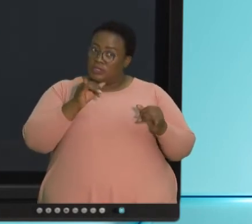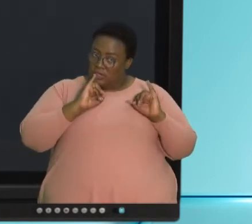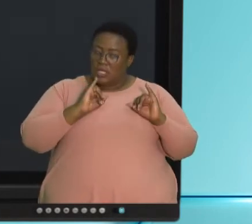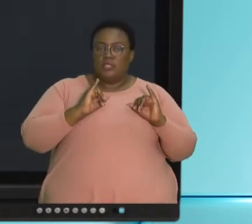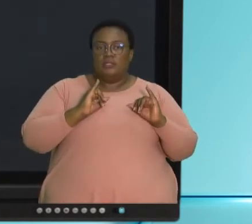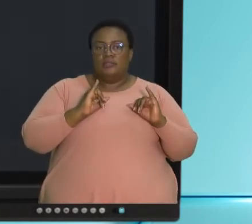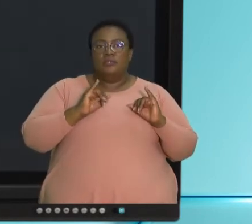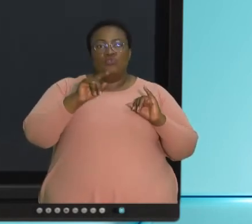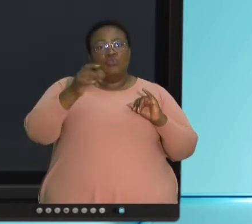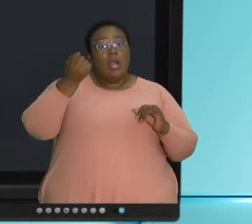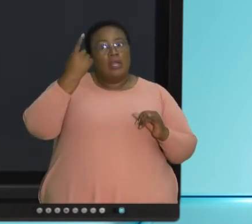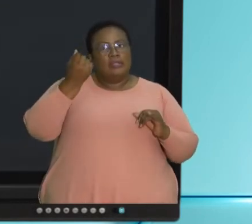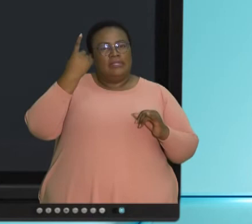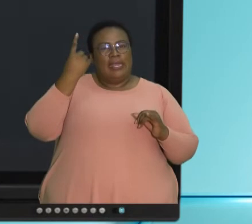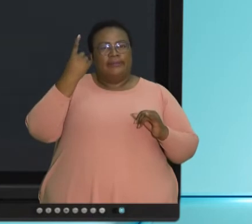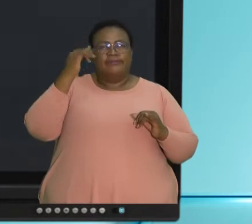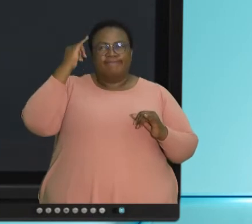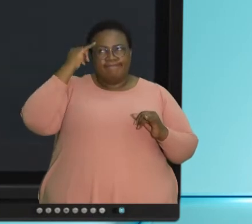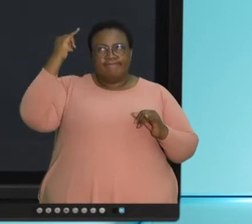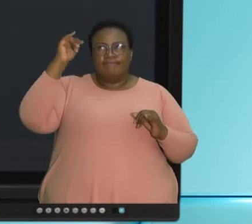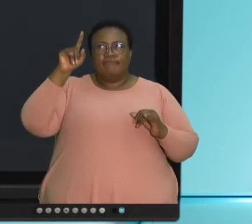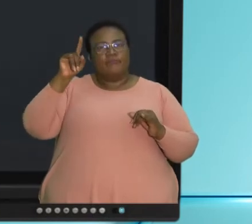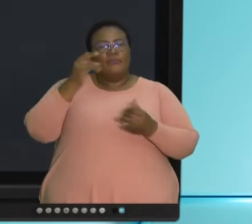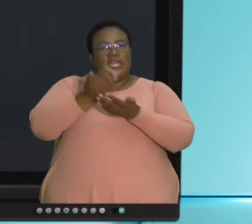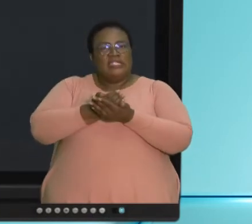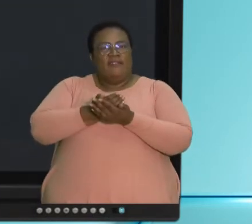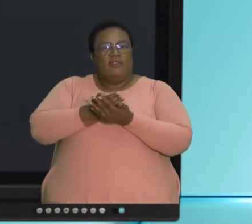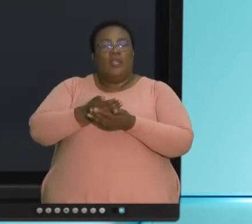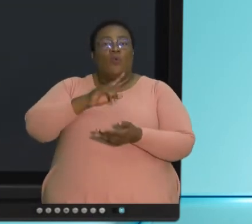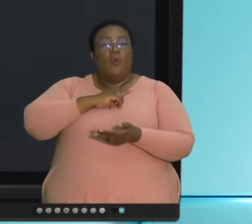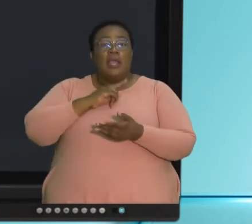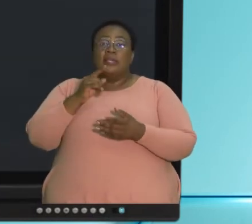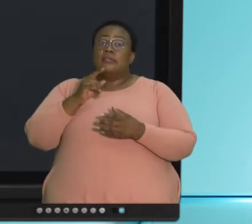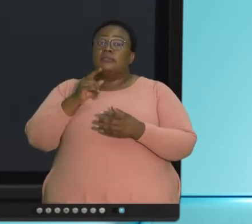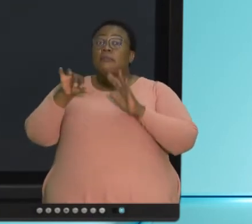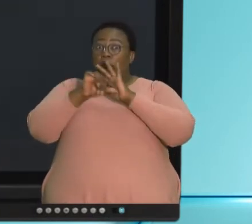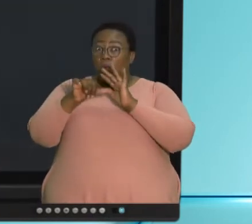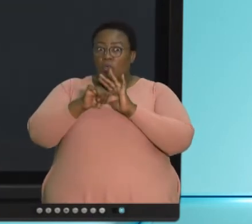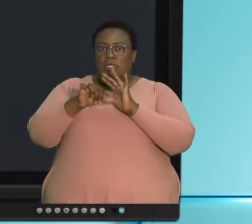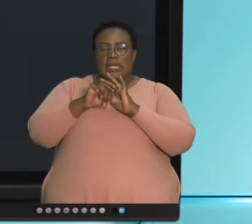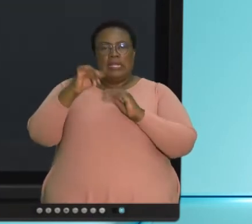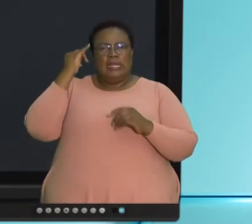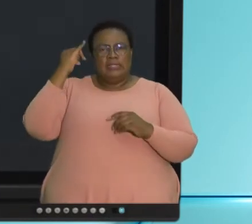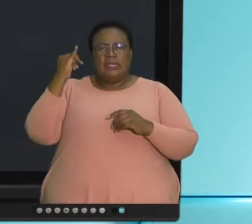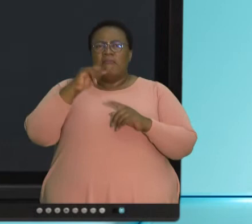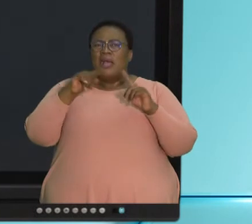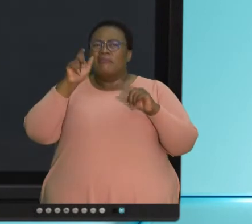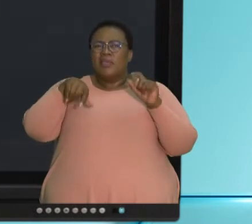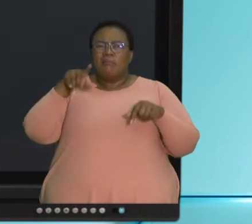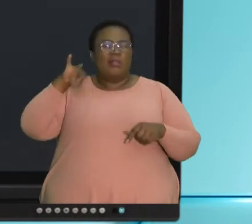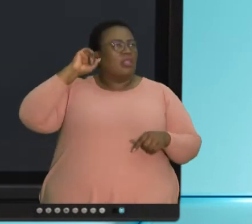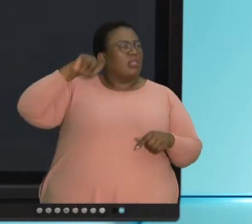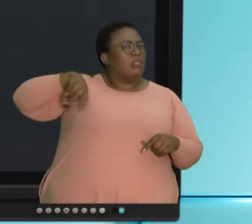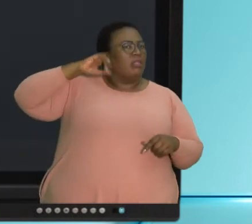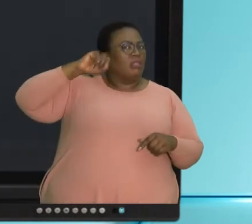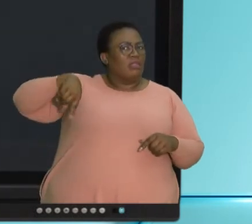to understand the concept of saving, because it's such a big idea that people are really not taking seriously. And at